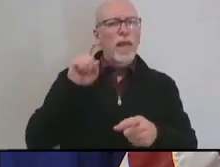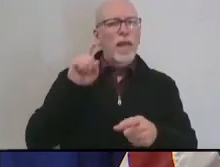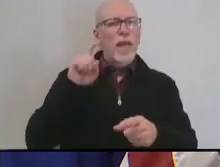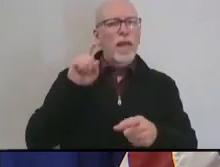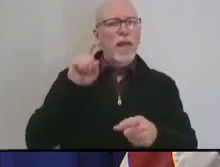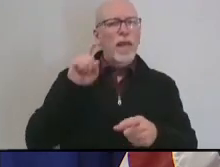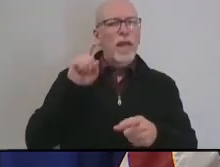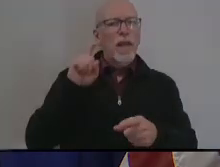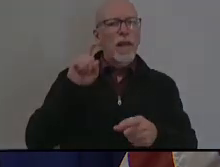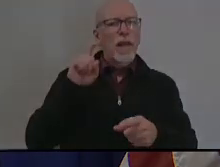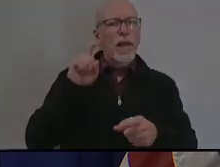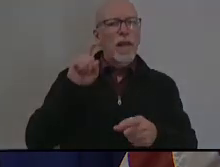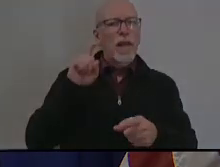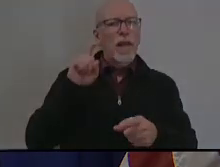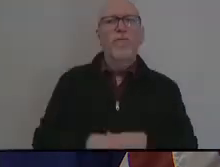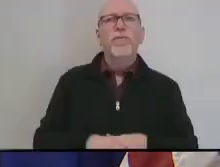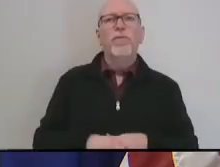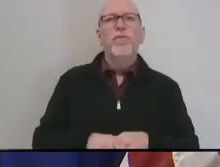to